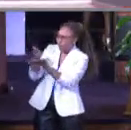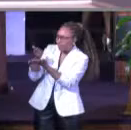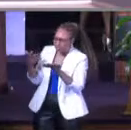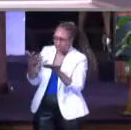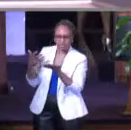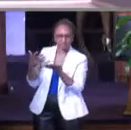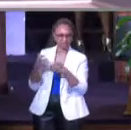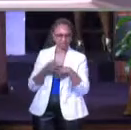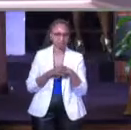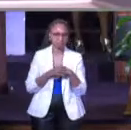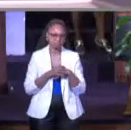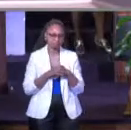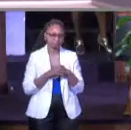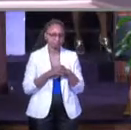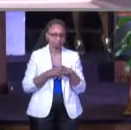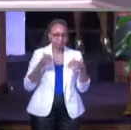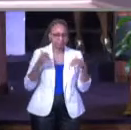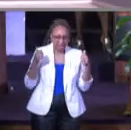Everything.